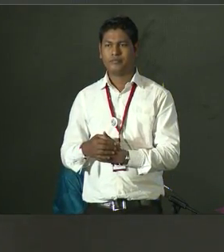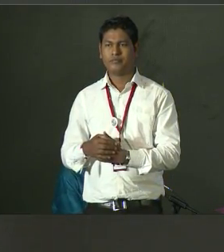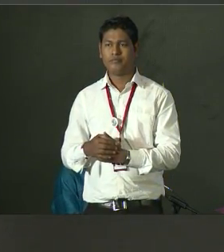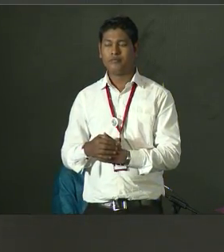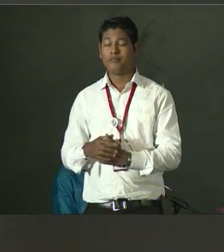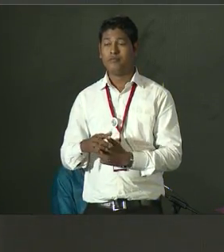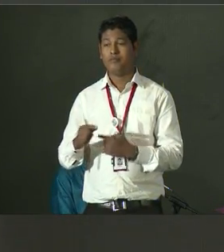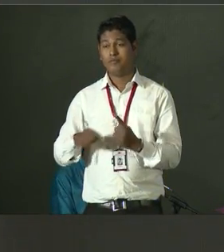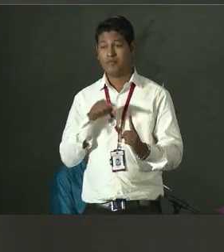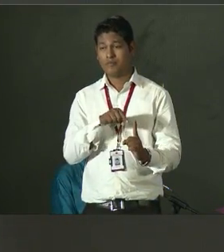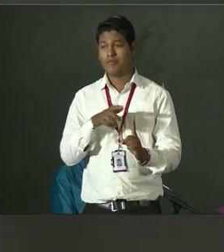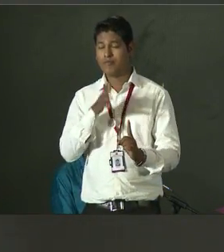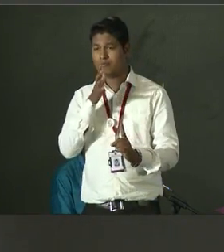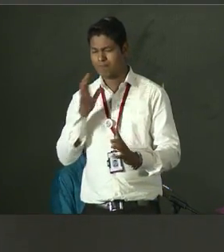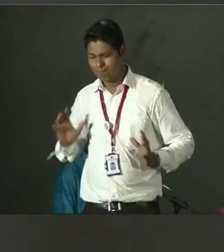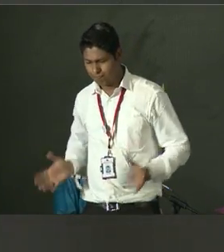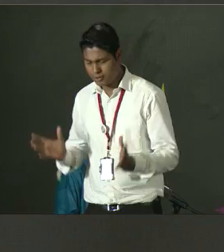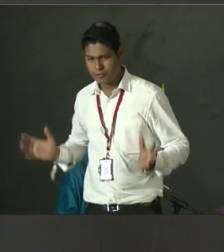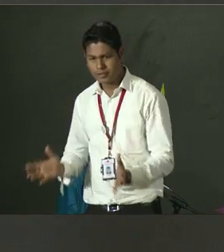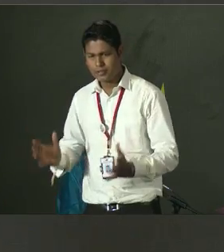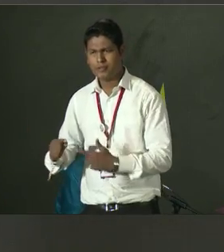motivation, I have been always